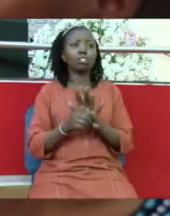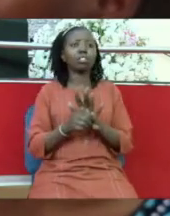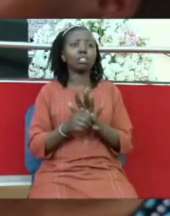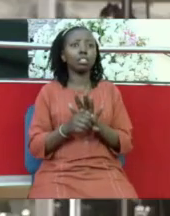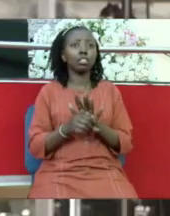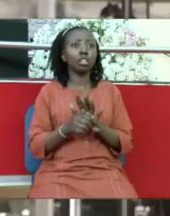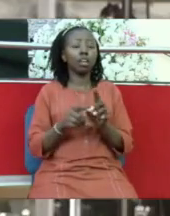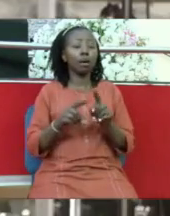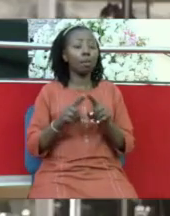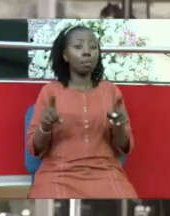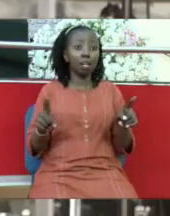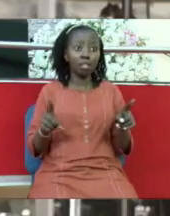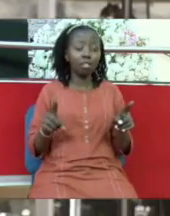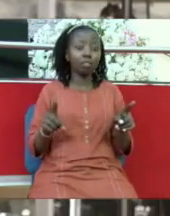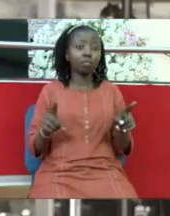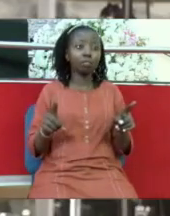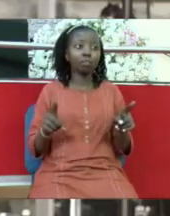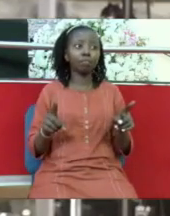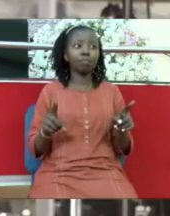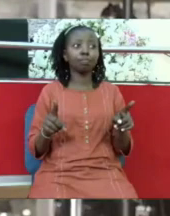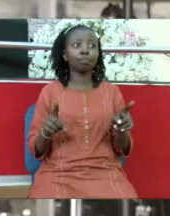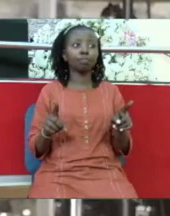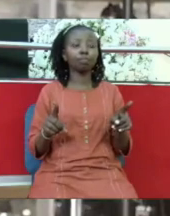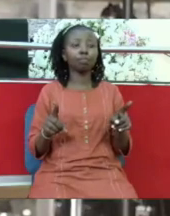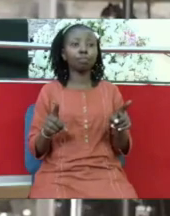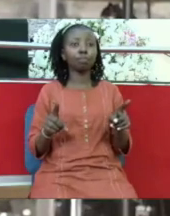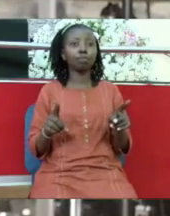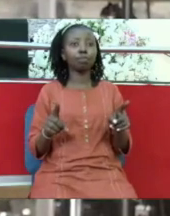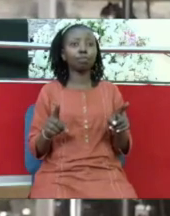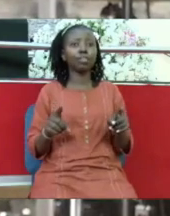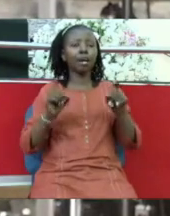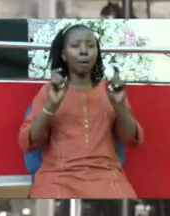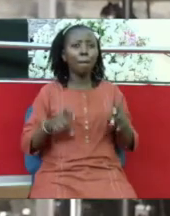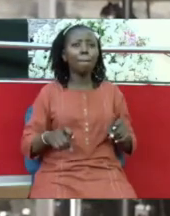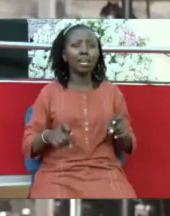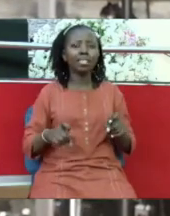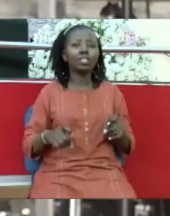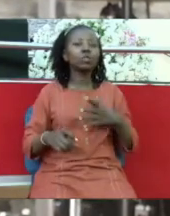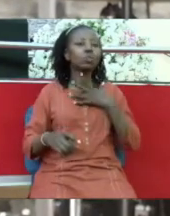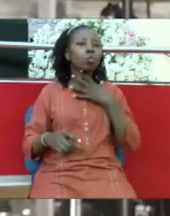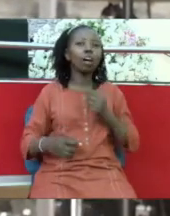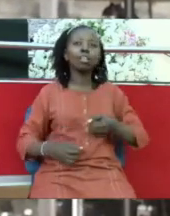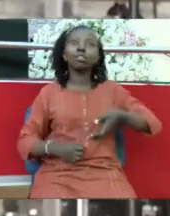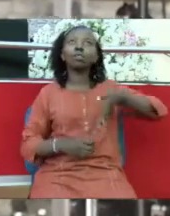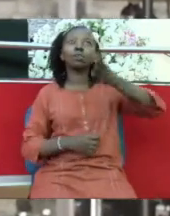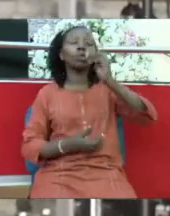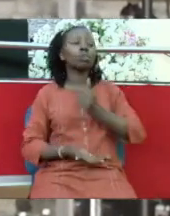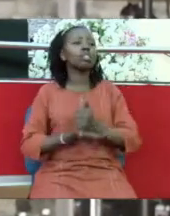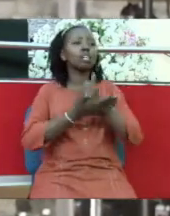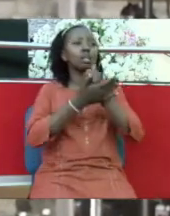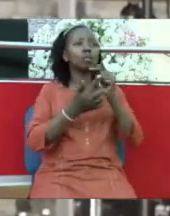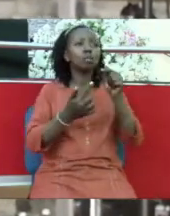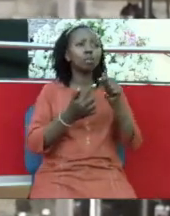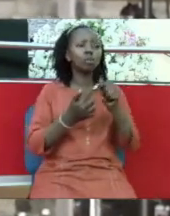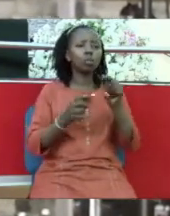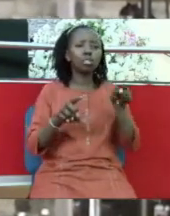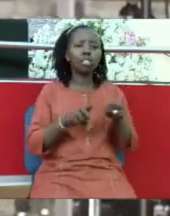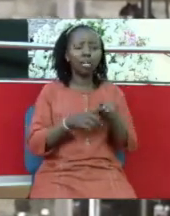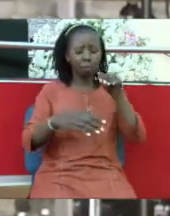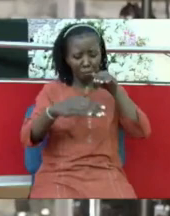But alas, we still need his help. To fully get into his storehouse